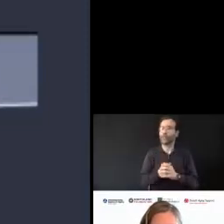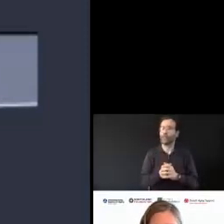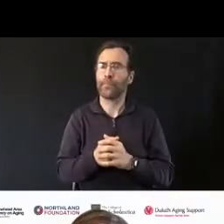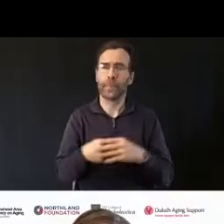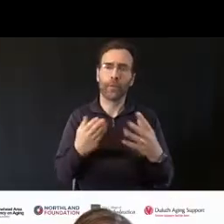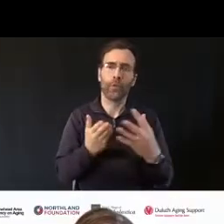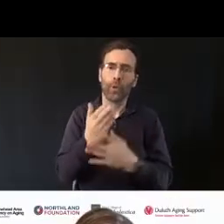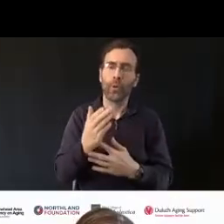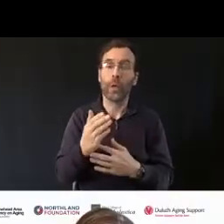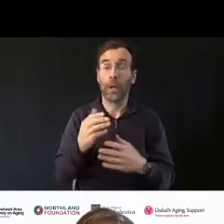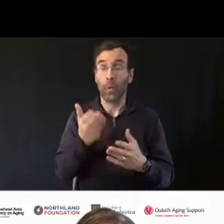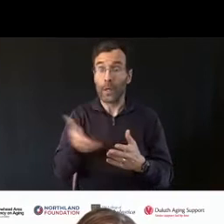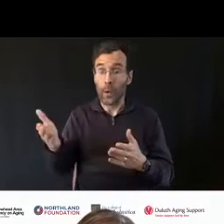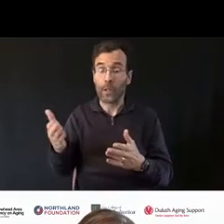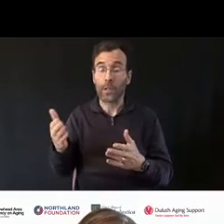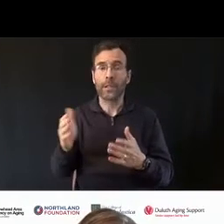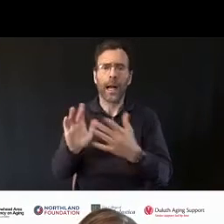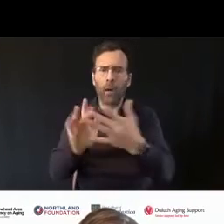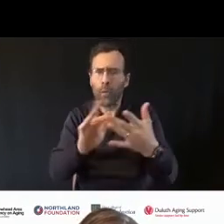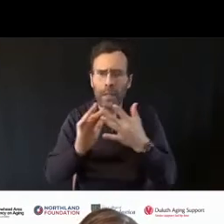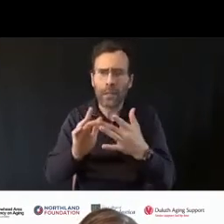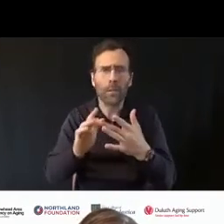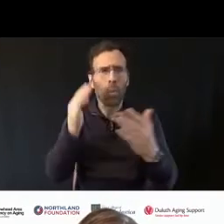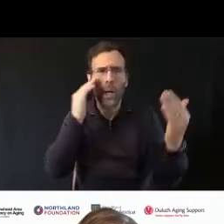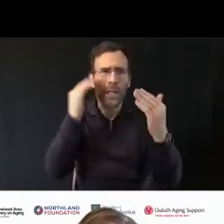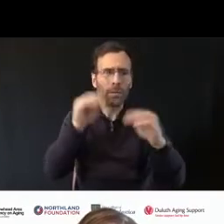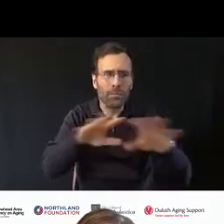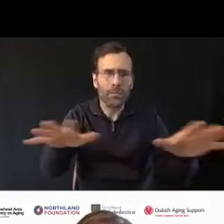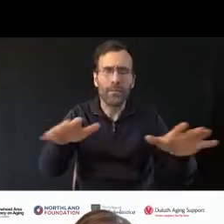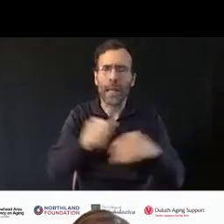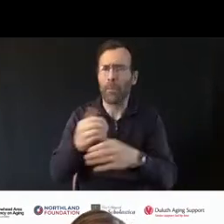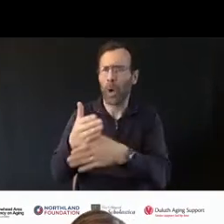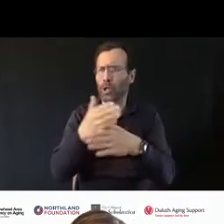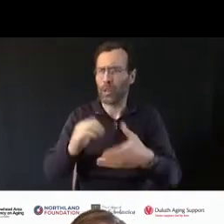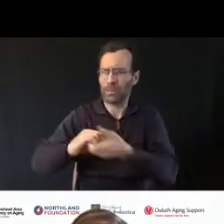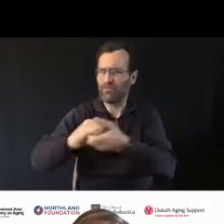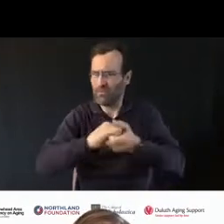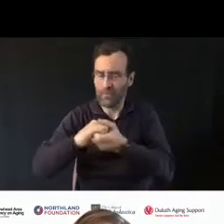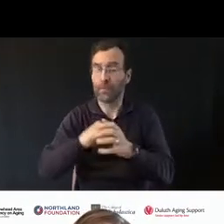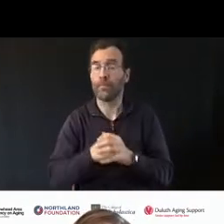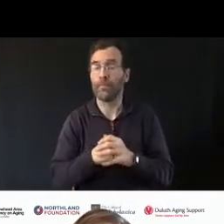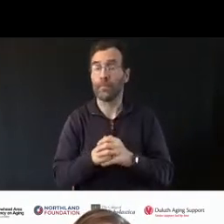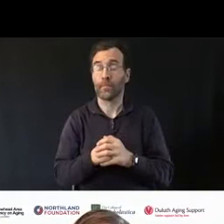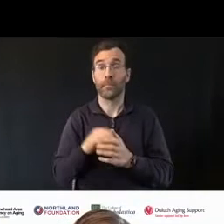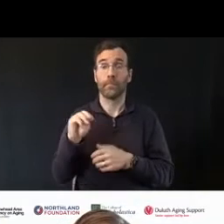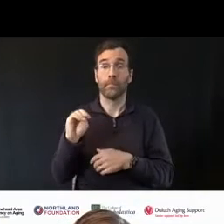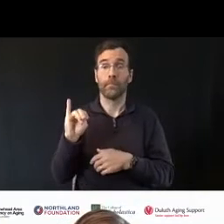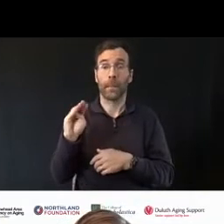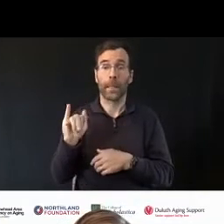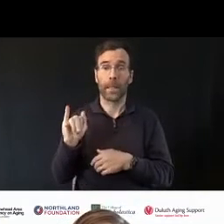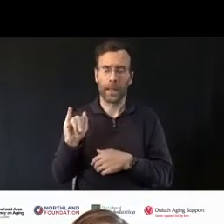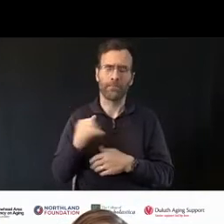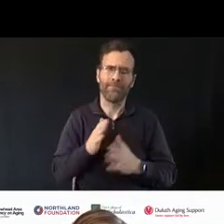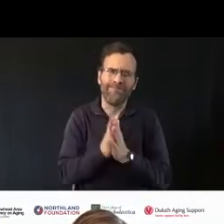outreach, awareness, advocacy, and collaborative partnerships. Mimi is passionate about bringing together organizations